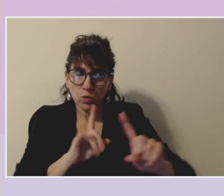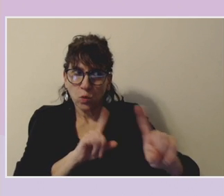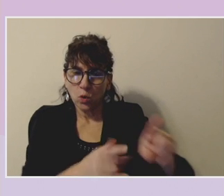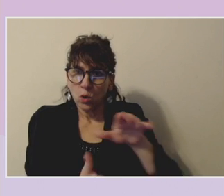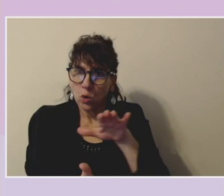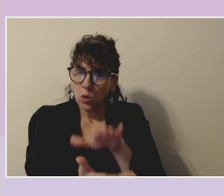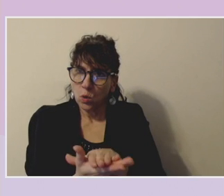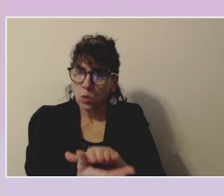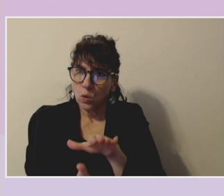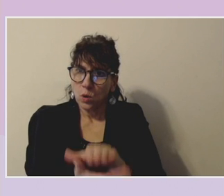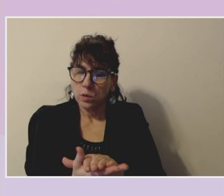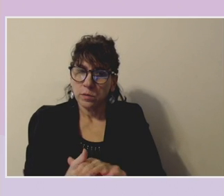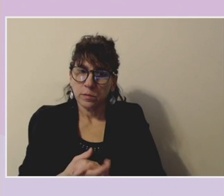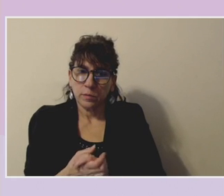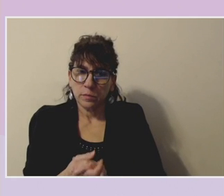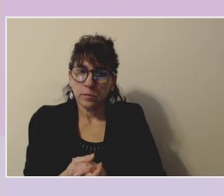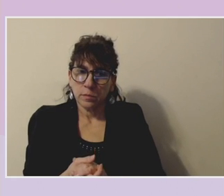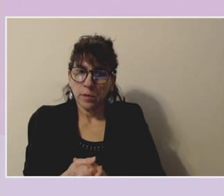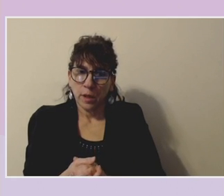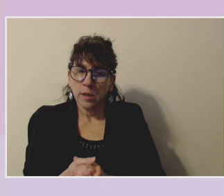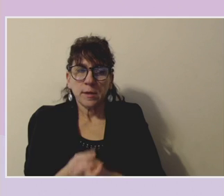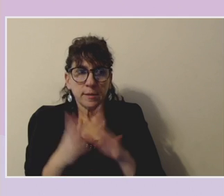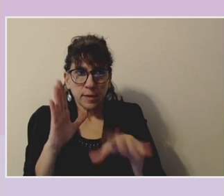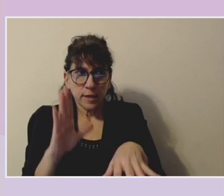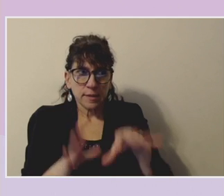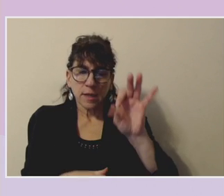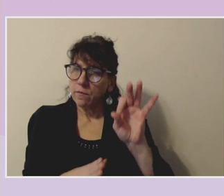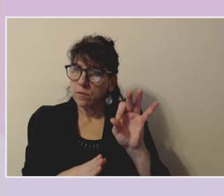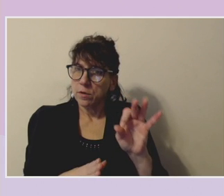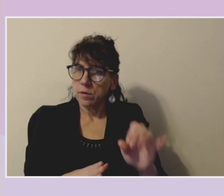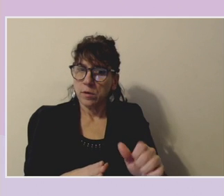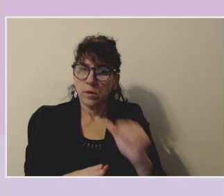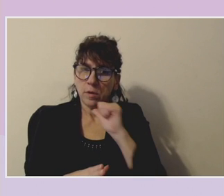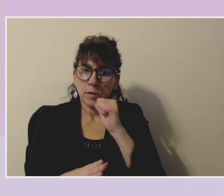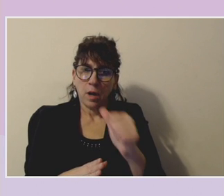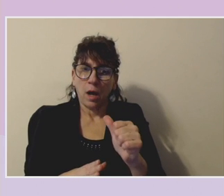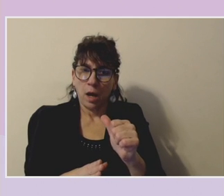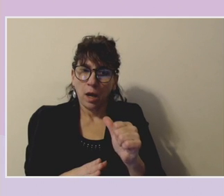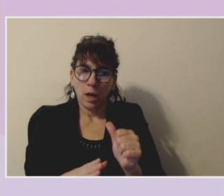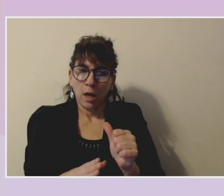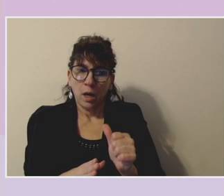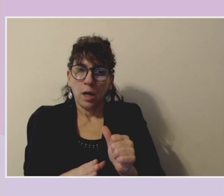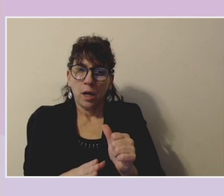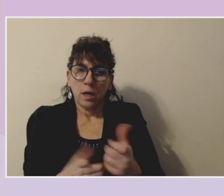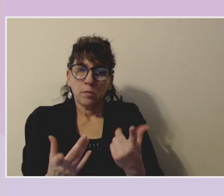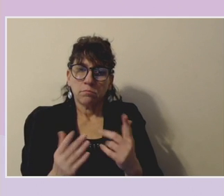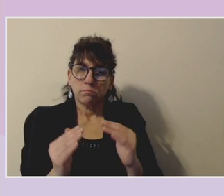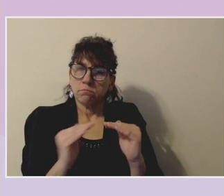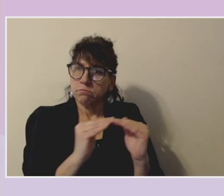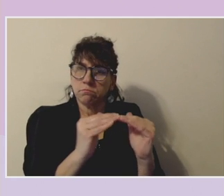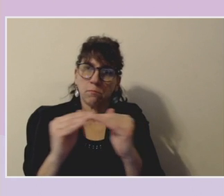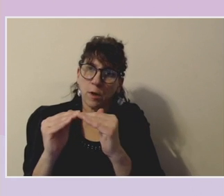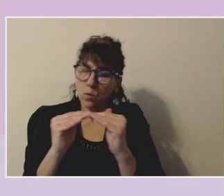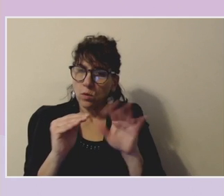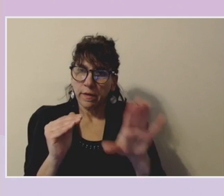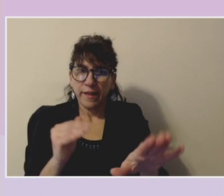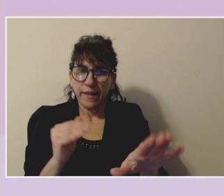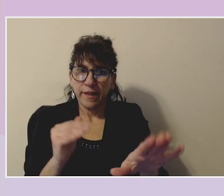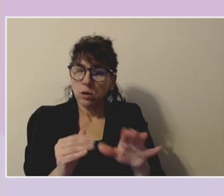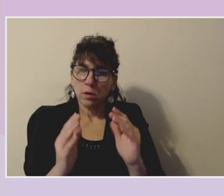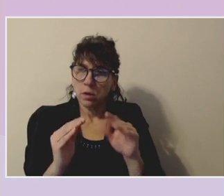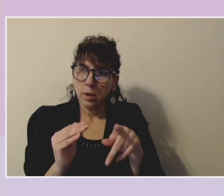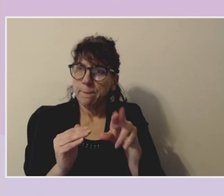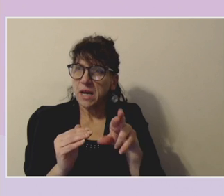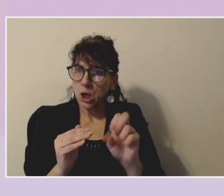ones that we have discovered, first of all, aren't commensurate with their peers as far as academically.